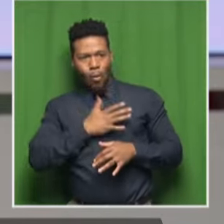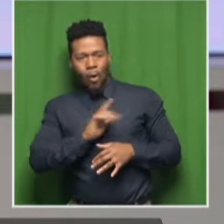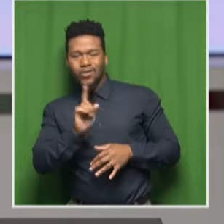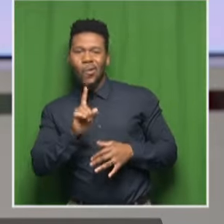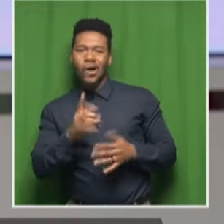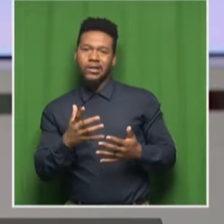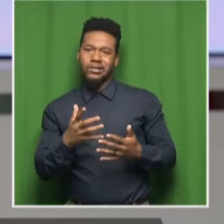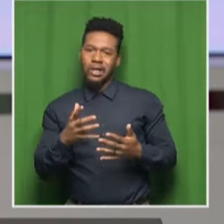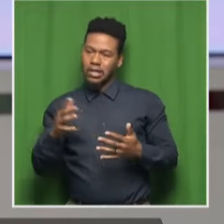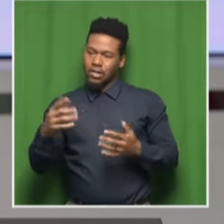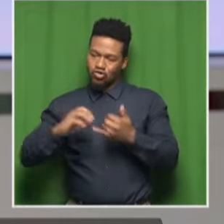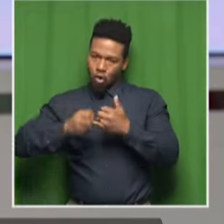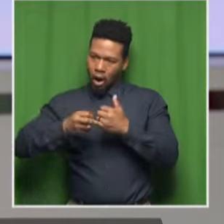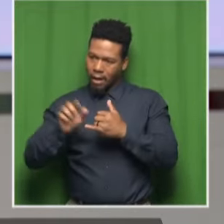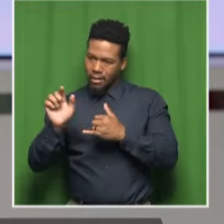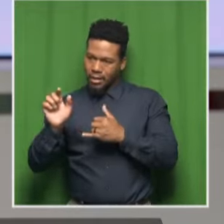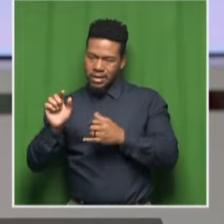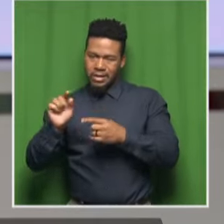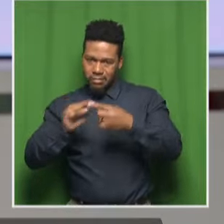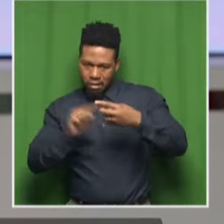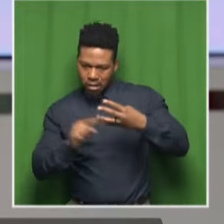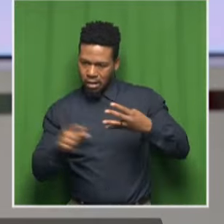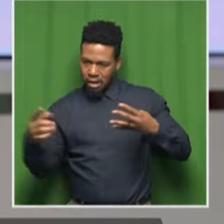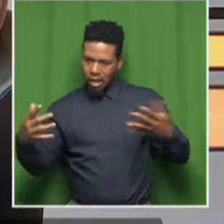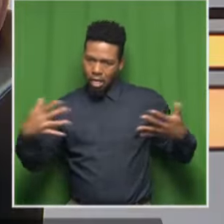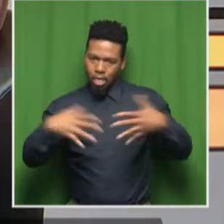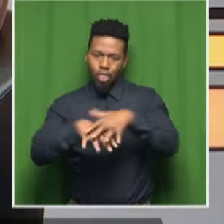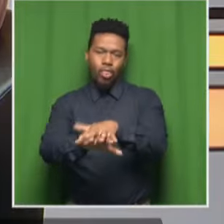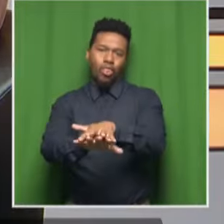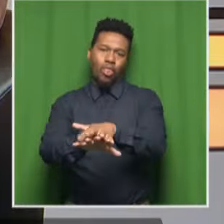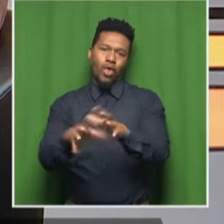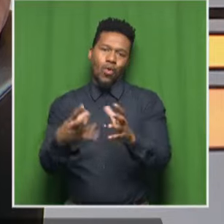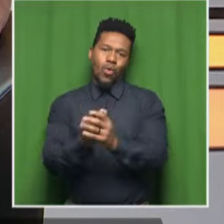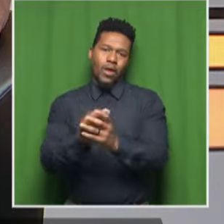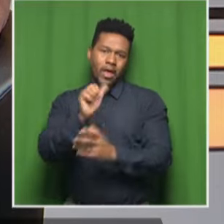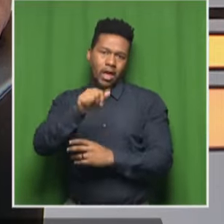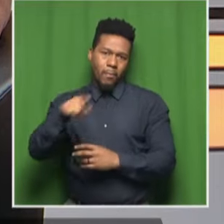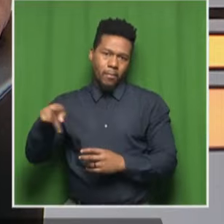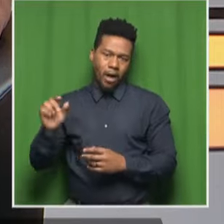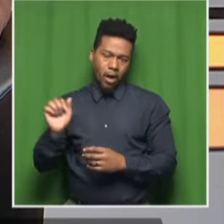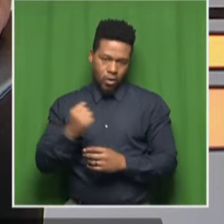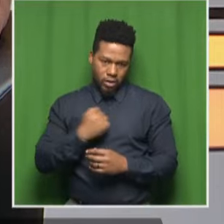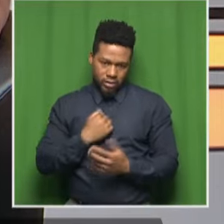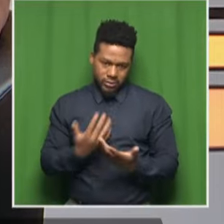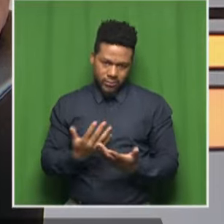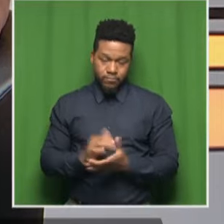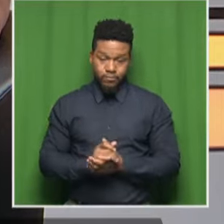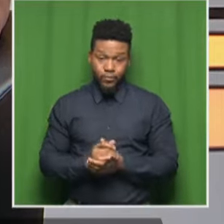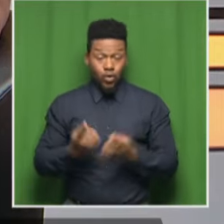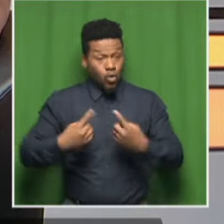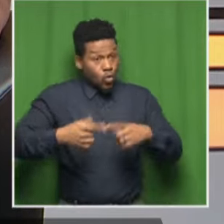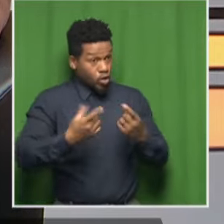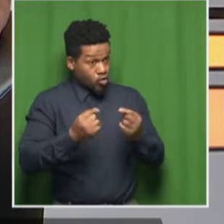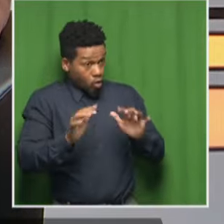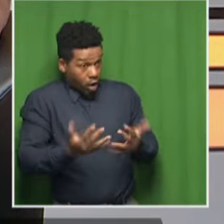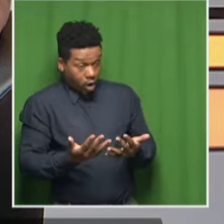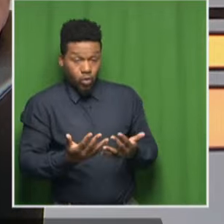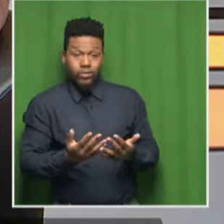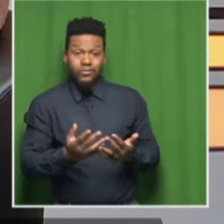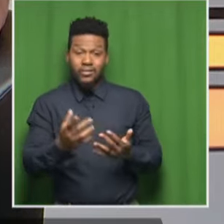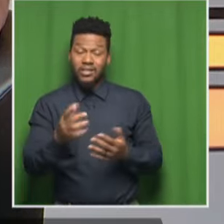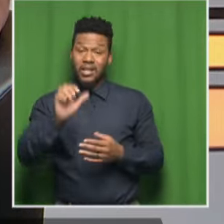one perfect app. Where it's like, And how do we do that practically? So Yeah. on the app itself, we've got a contact